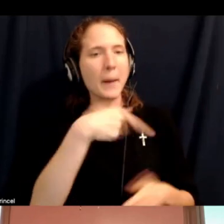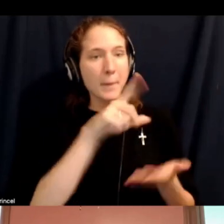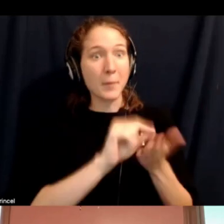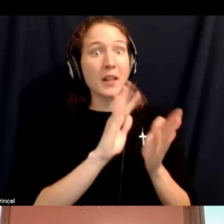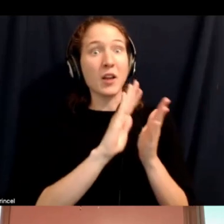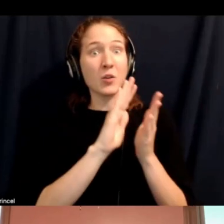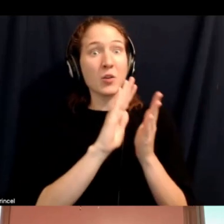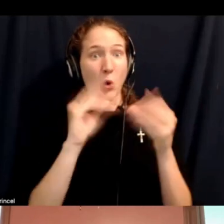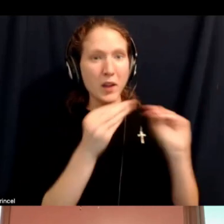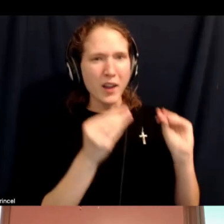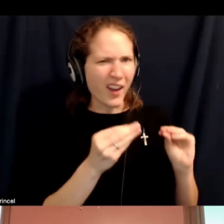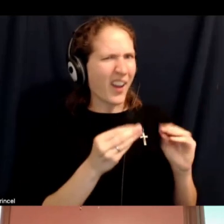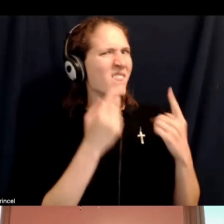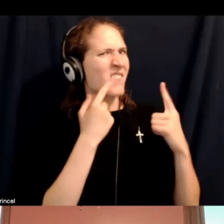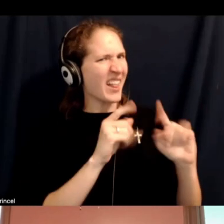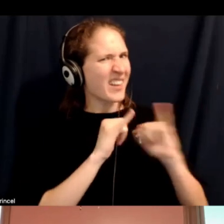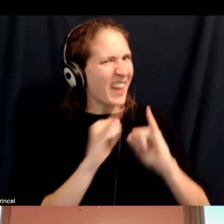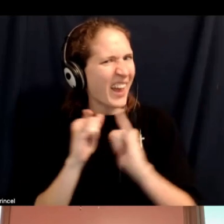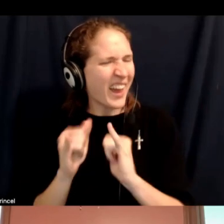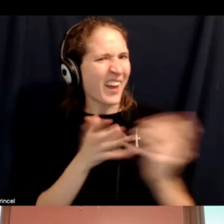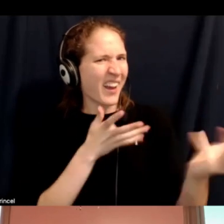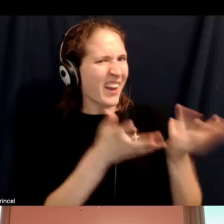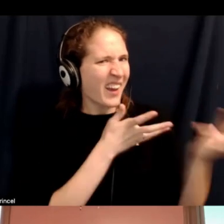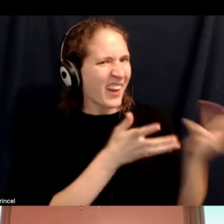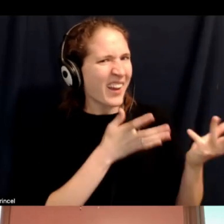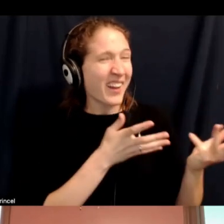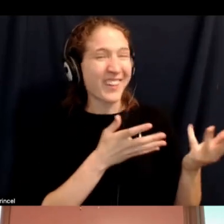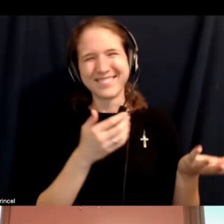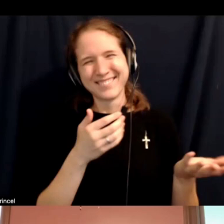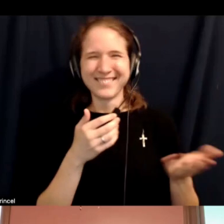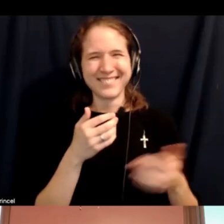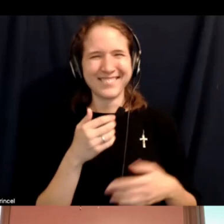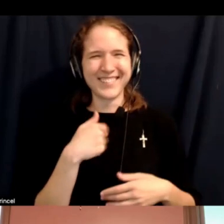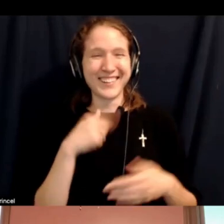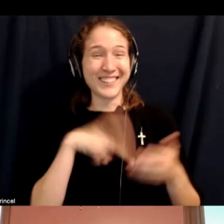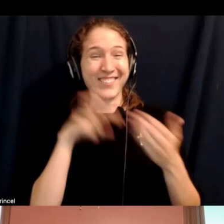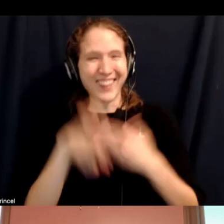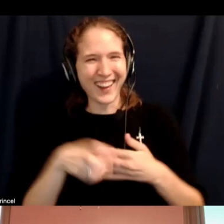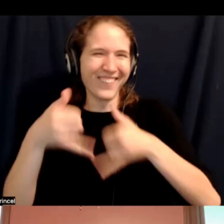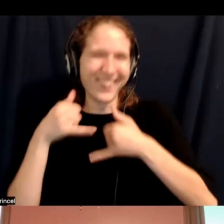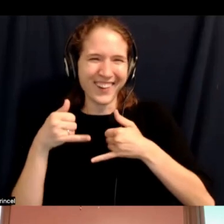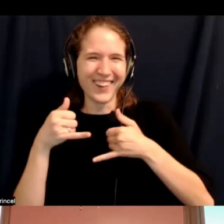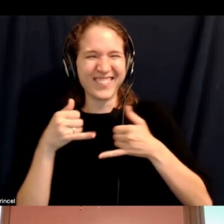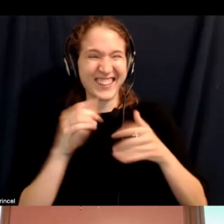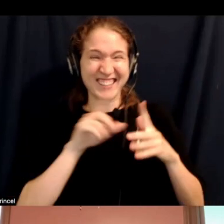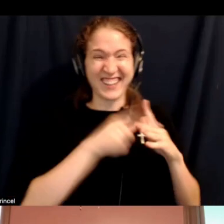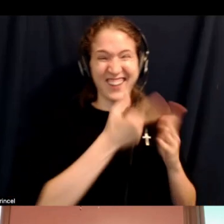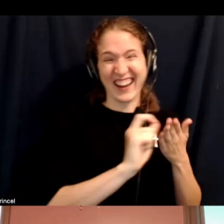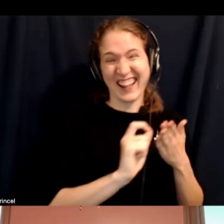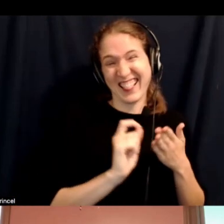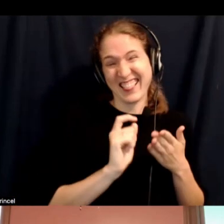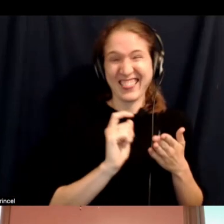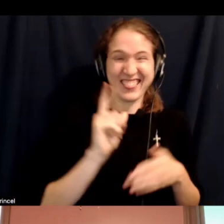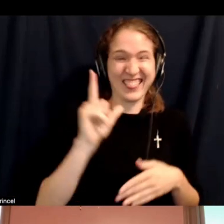shop. mm, Uh, So wow. some things I did kind of backwards, but I'll also tell you that one of the questions that